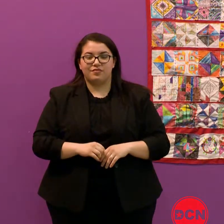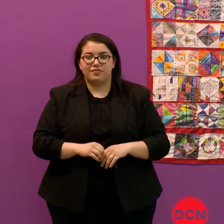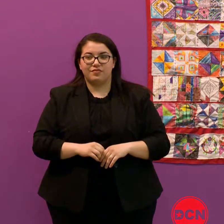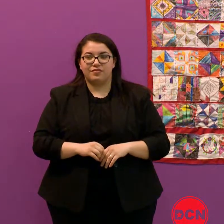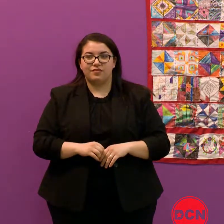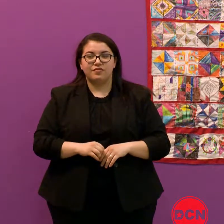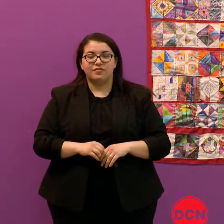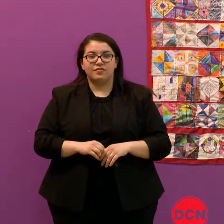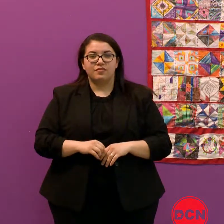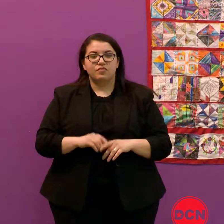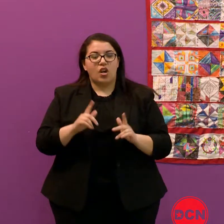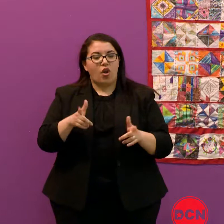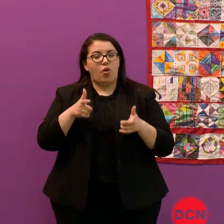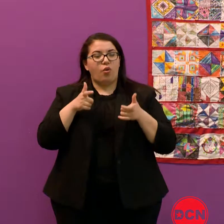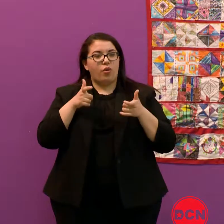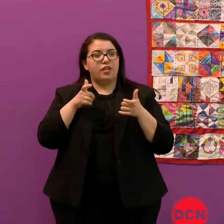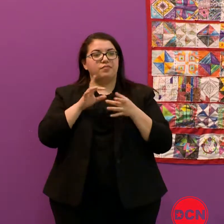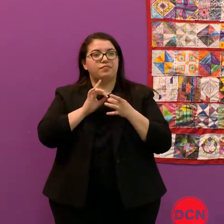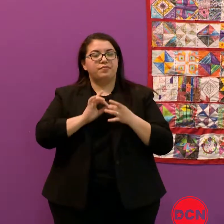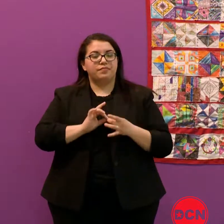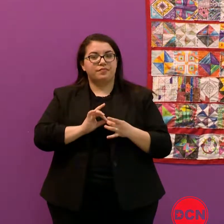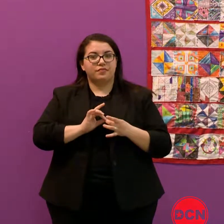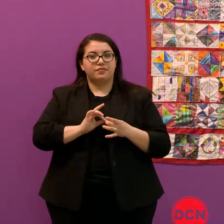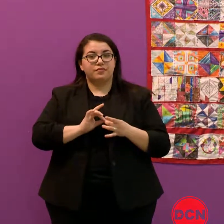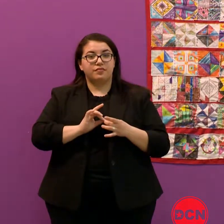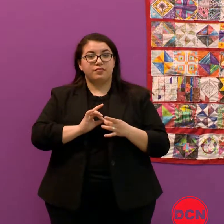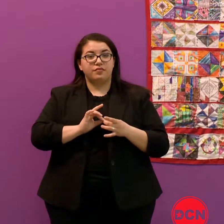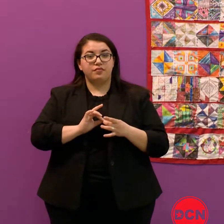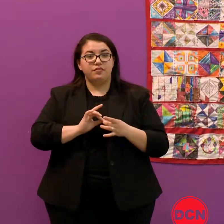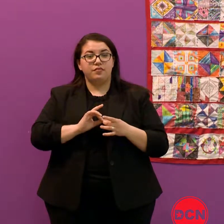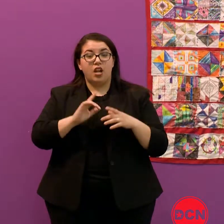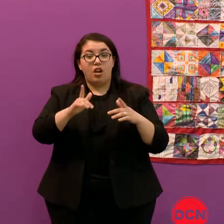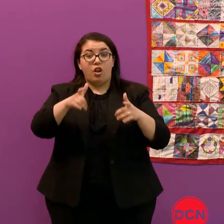Just real quick. Everybody look at your